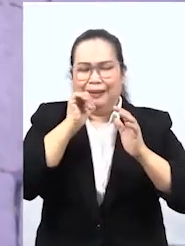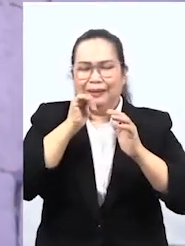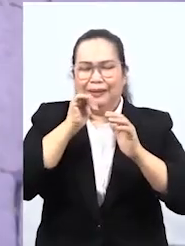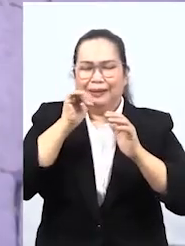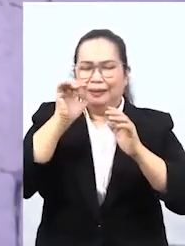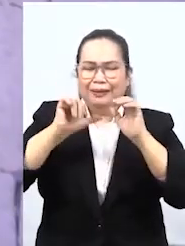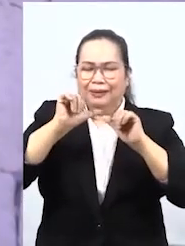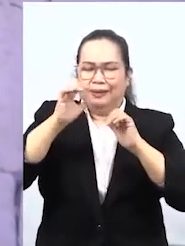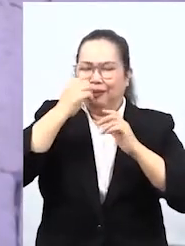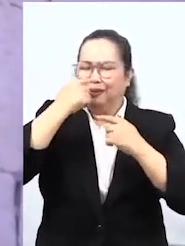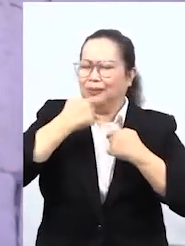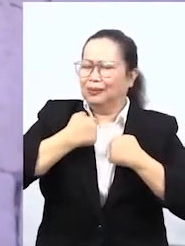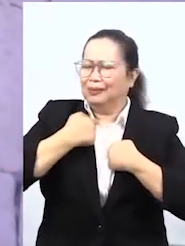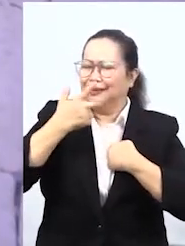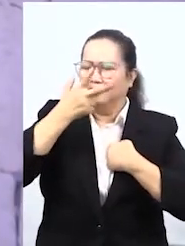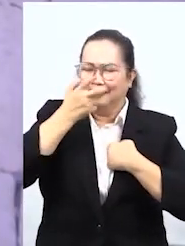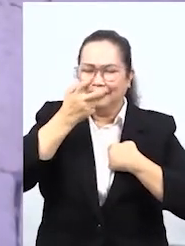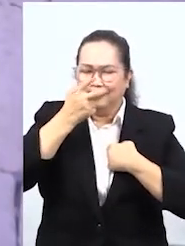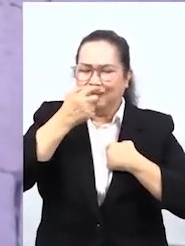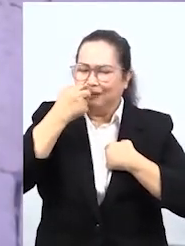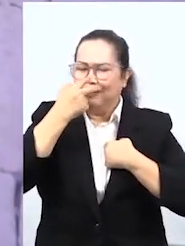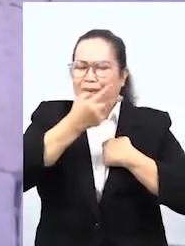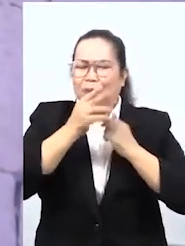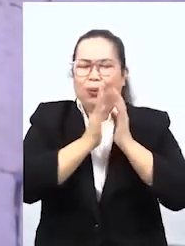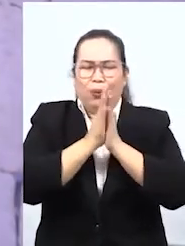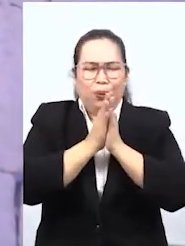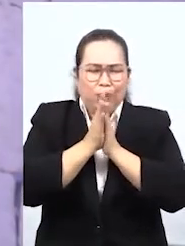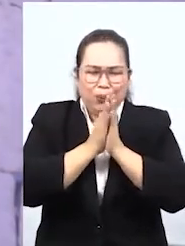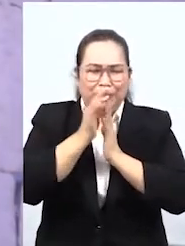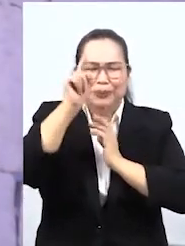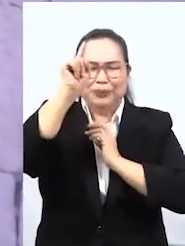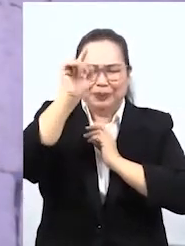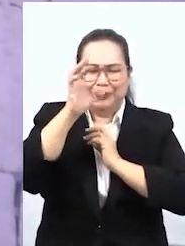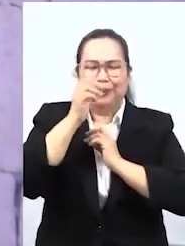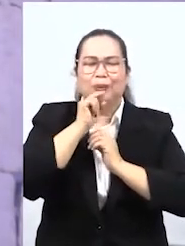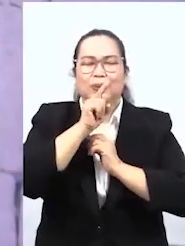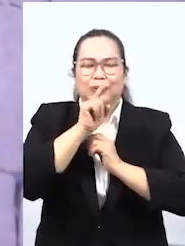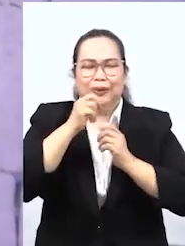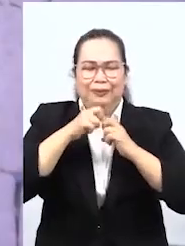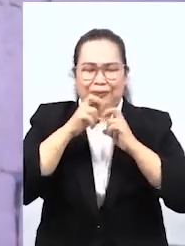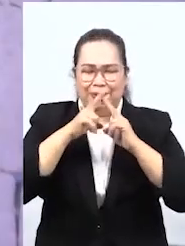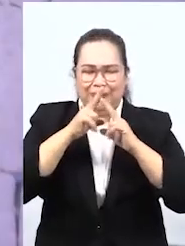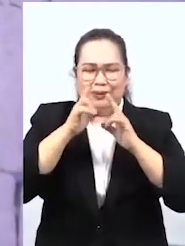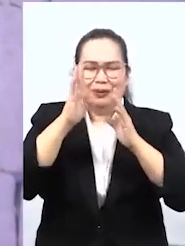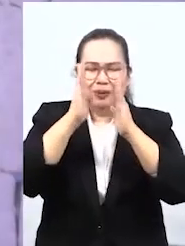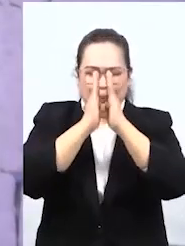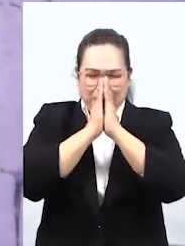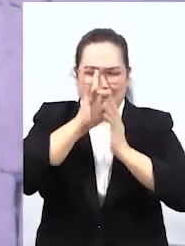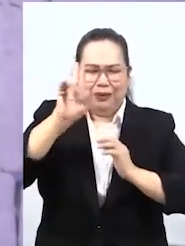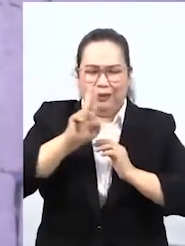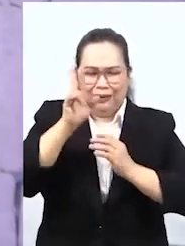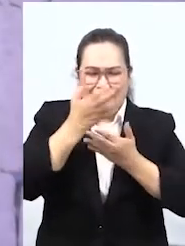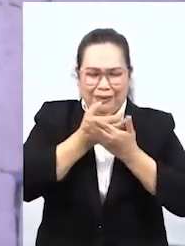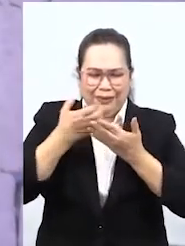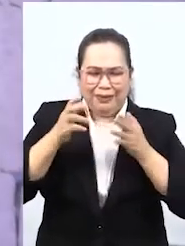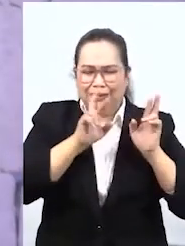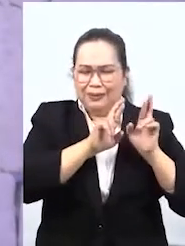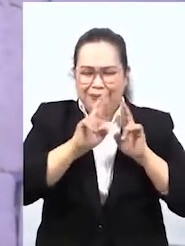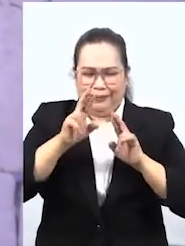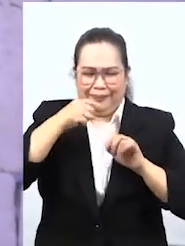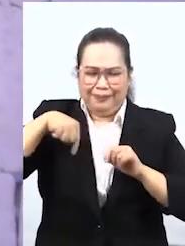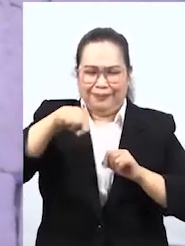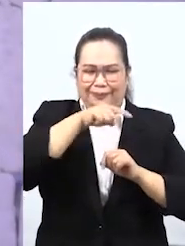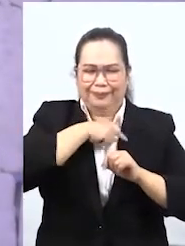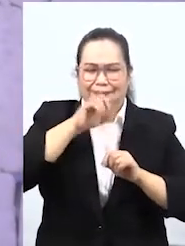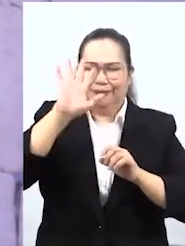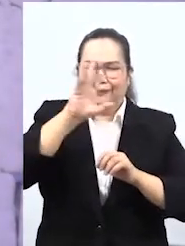our prayers but delights to hear them even when we we pray that you use us and equip us to